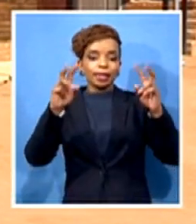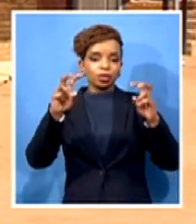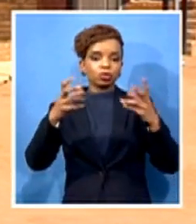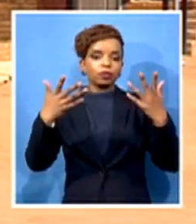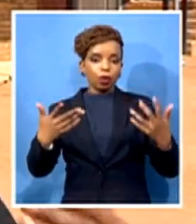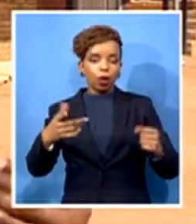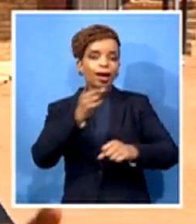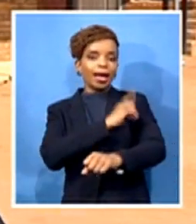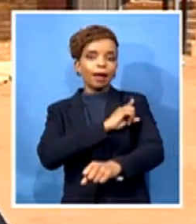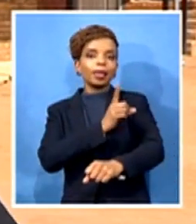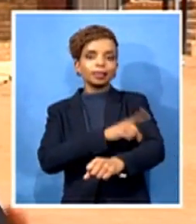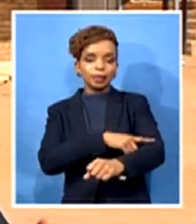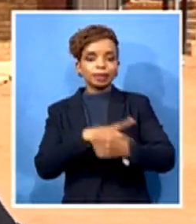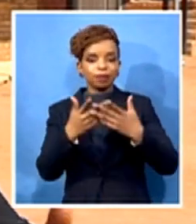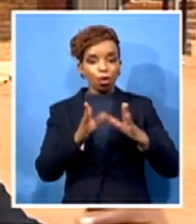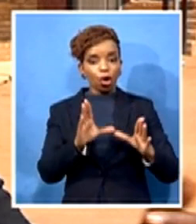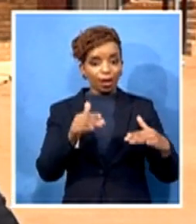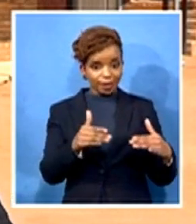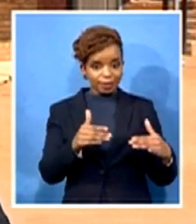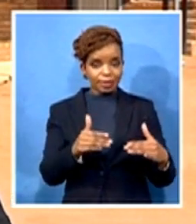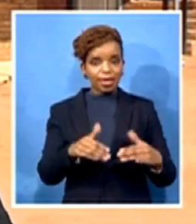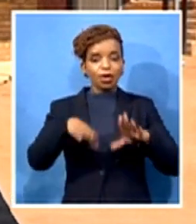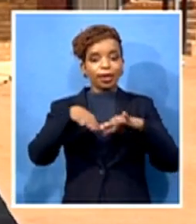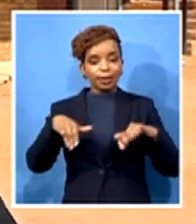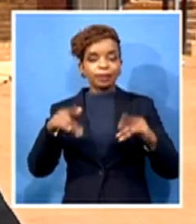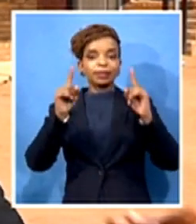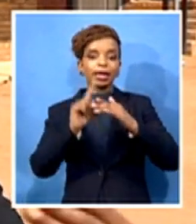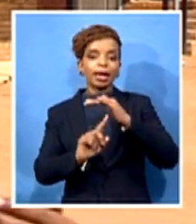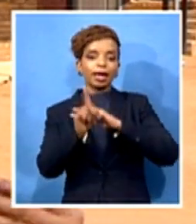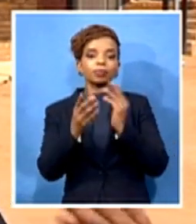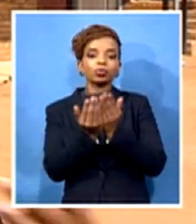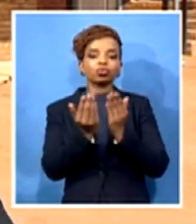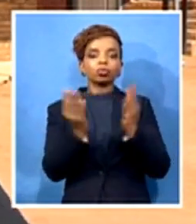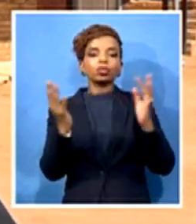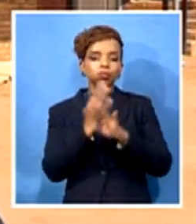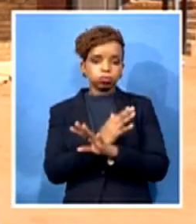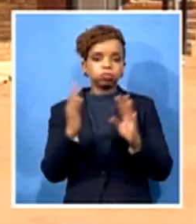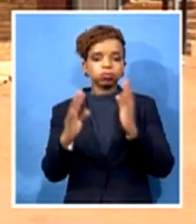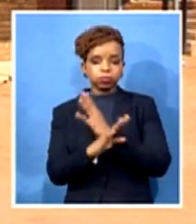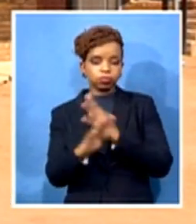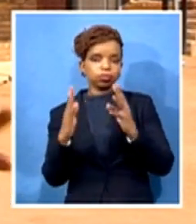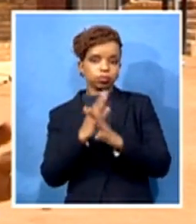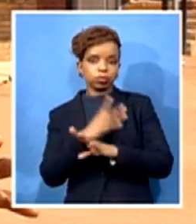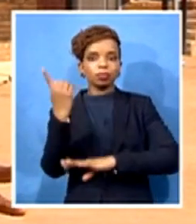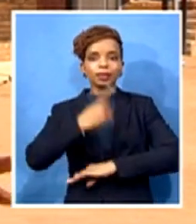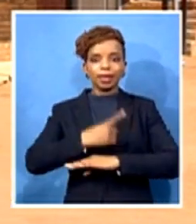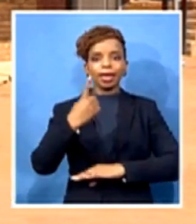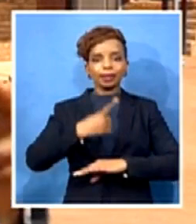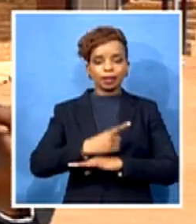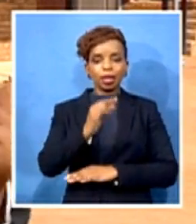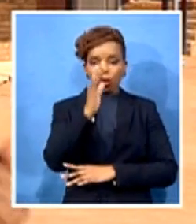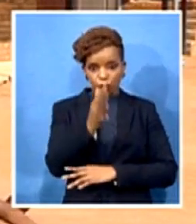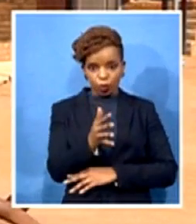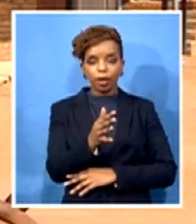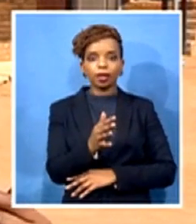terms of some learners, you know, certain grades will come on certain particular days, and also the platooning system. And also just, I think, also telling us about that